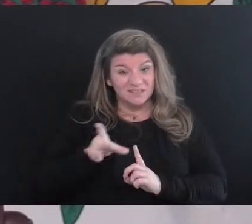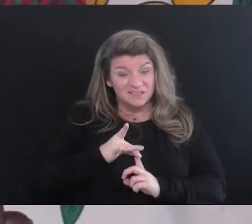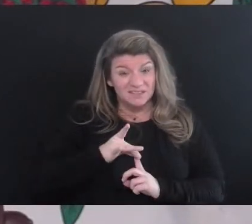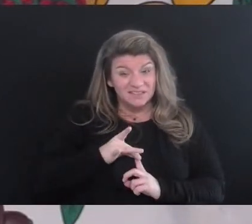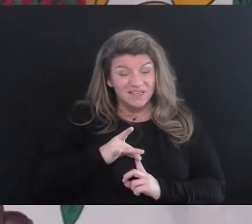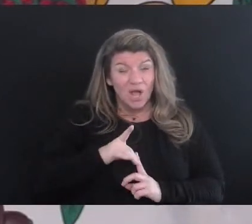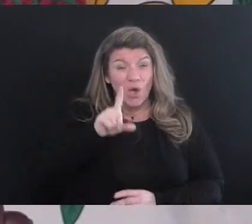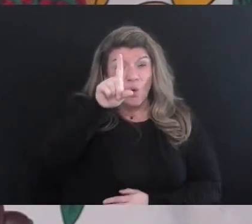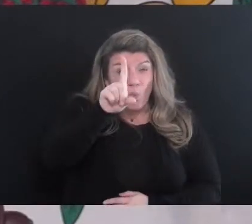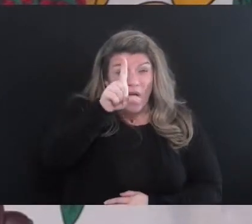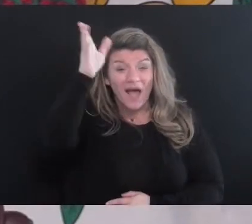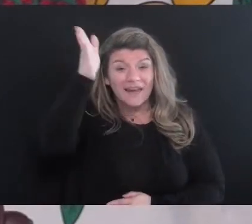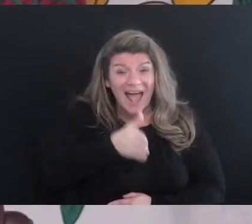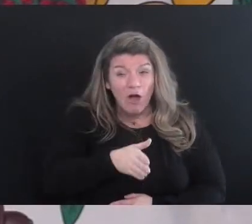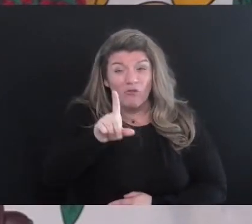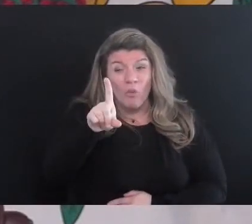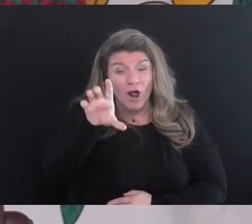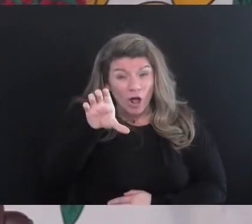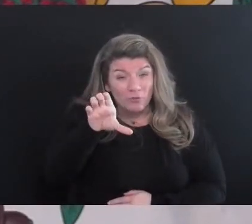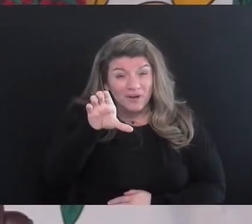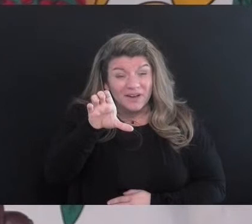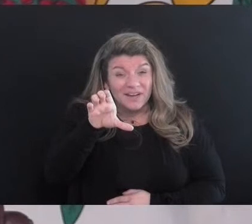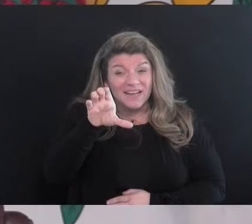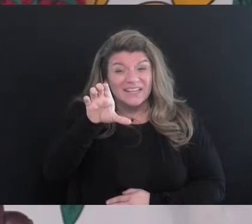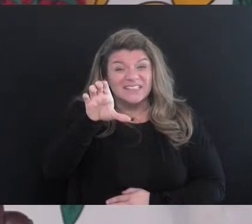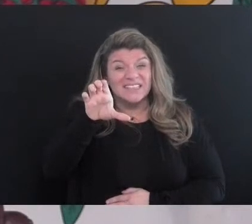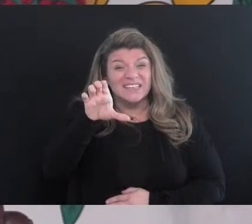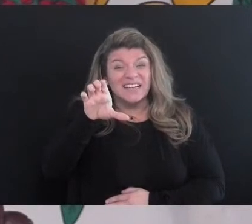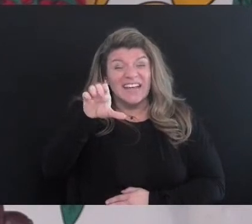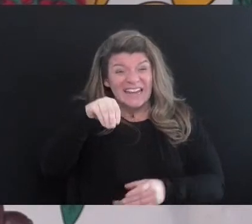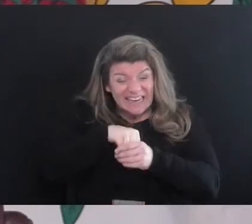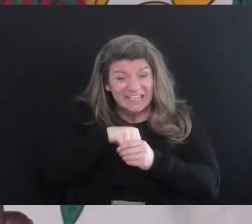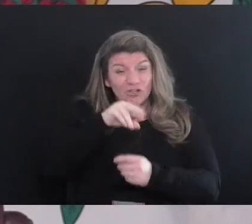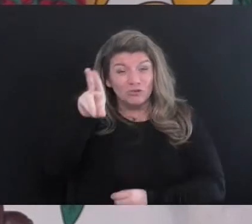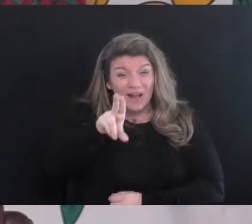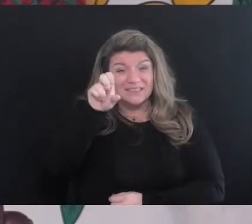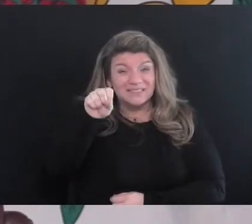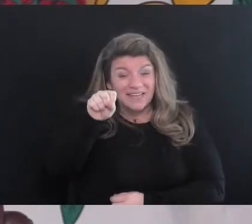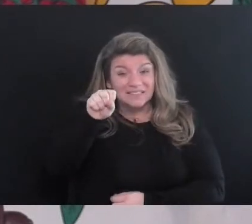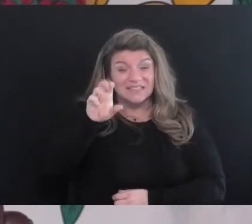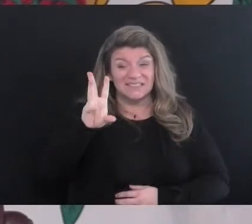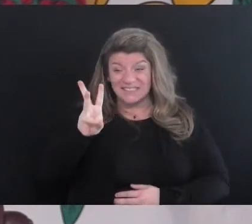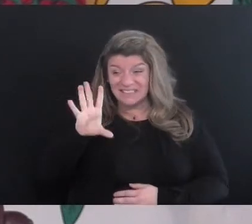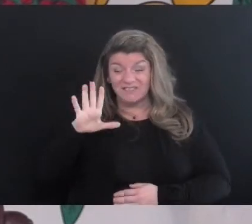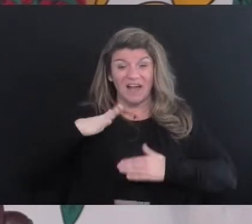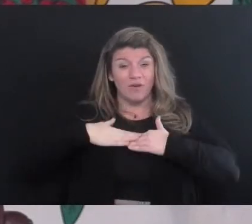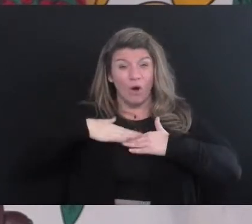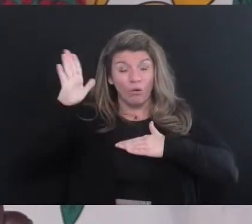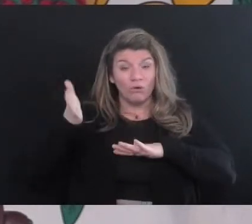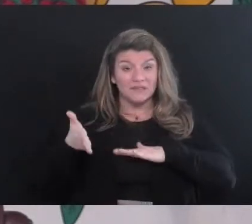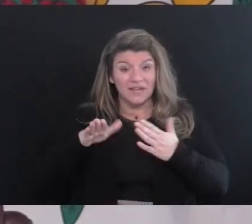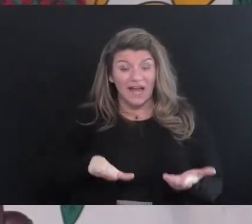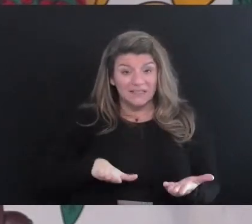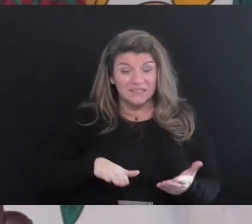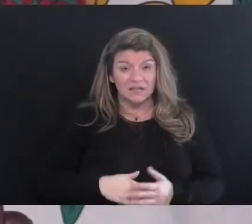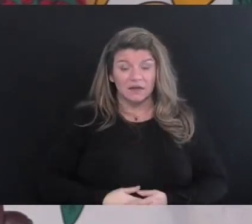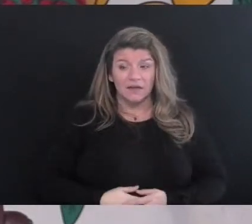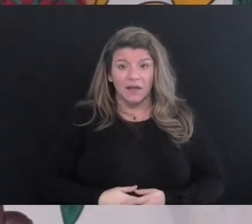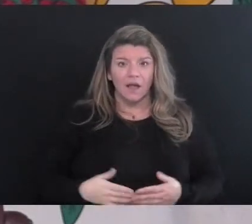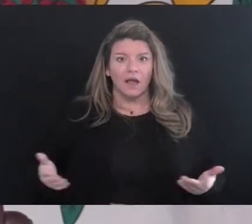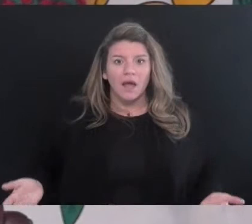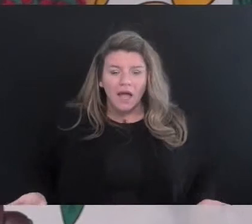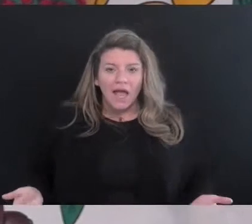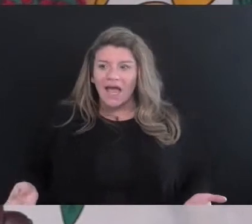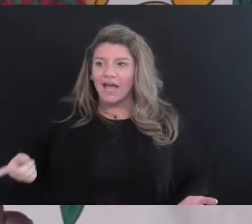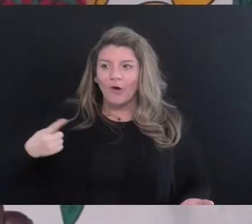of every 100 in the U.S., 65 and older have died from this. And we absolutely keep messing around with